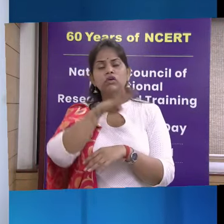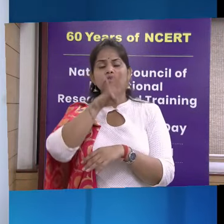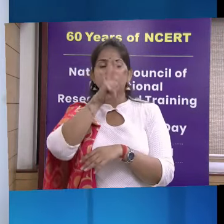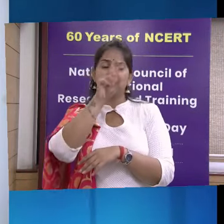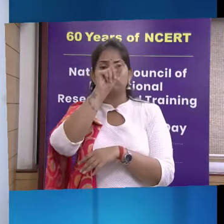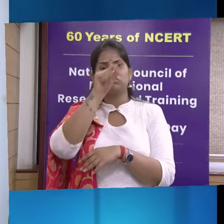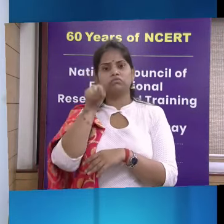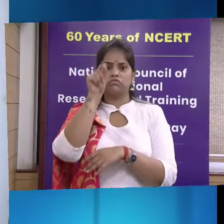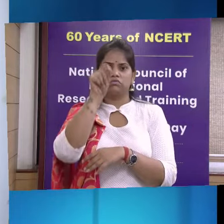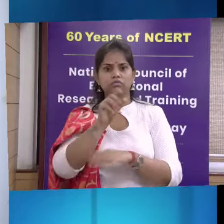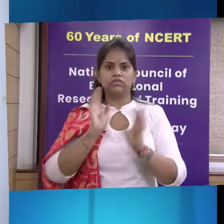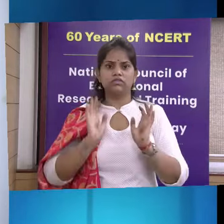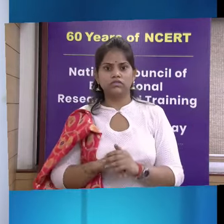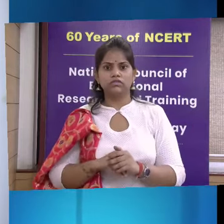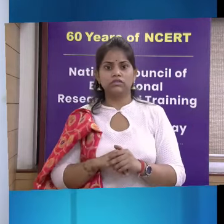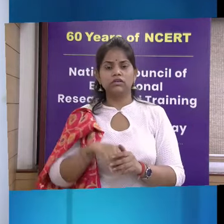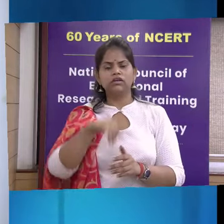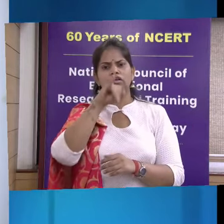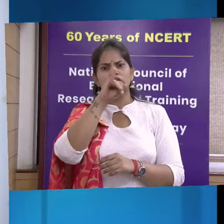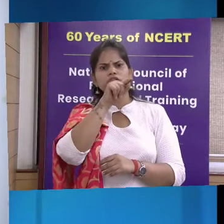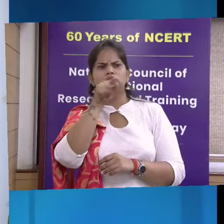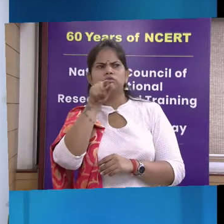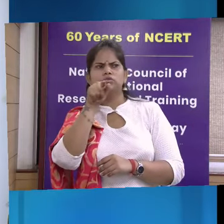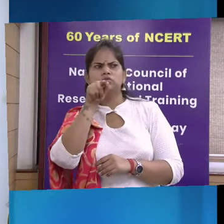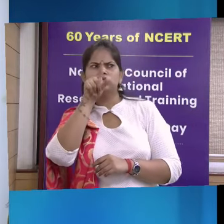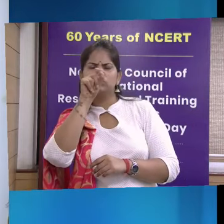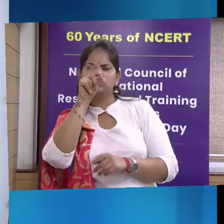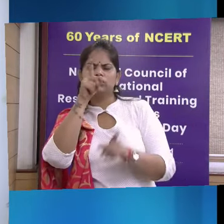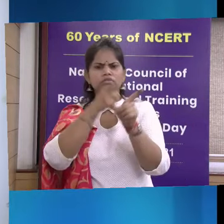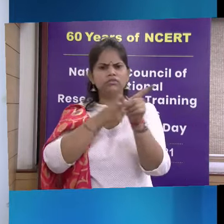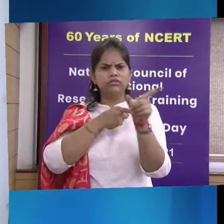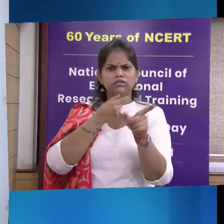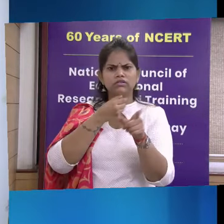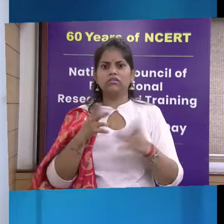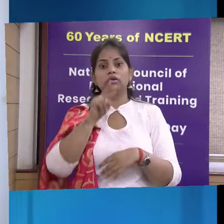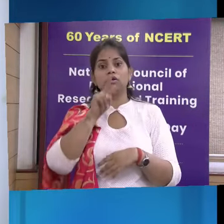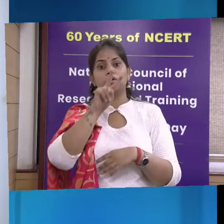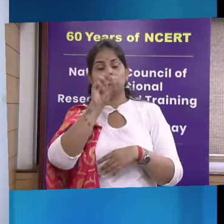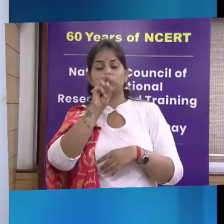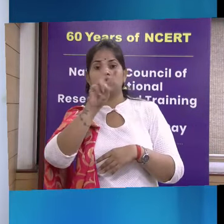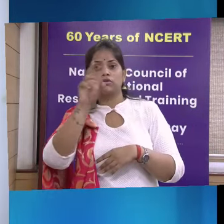Amongst 6 to 10 years age group, the difference is